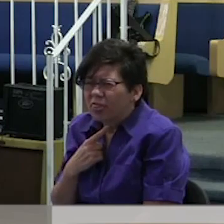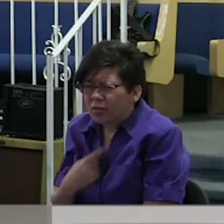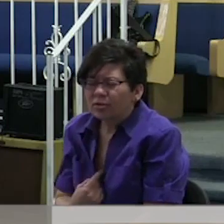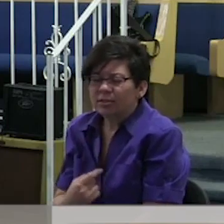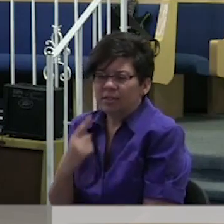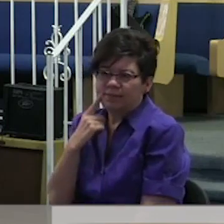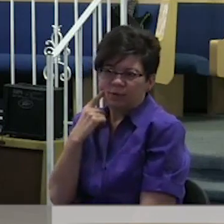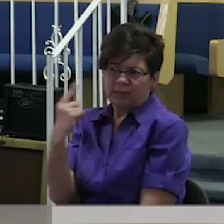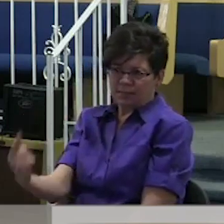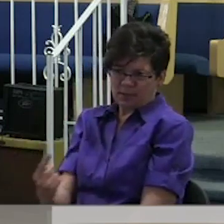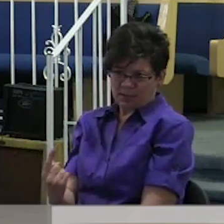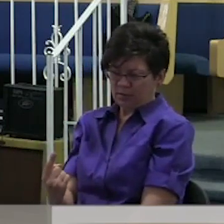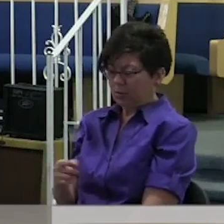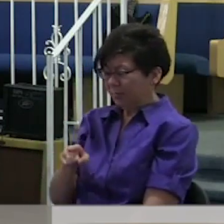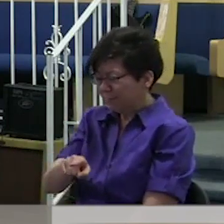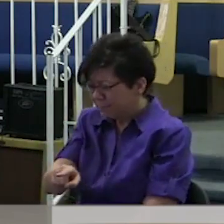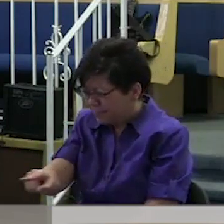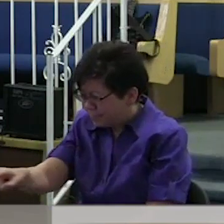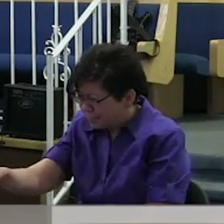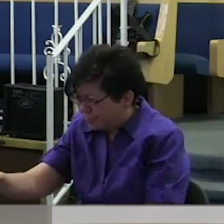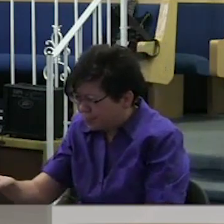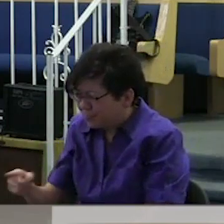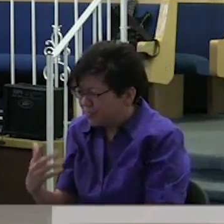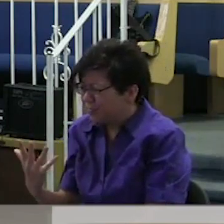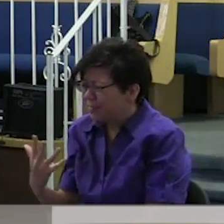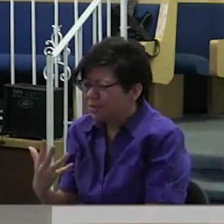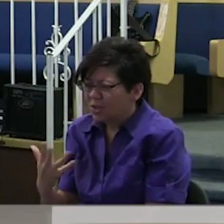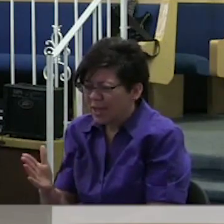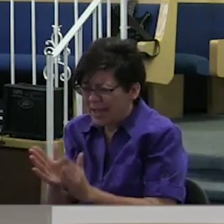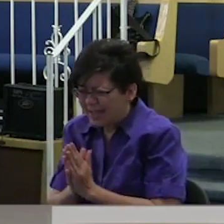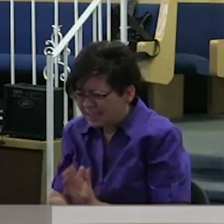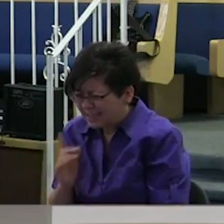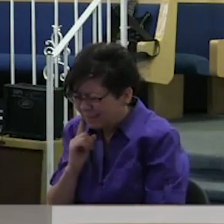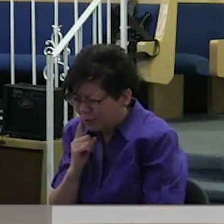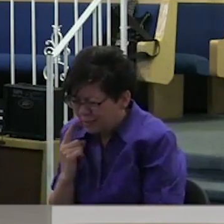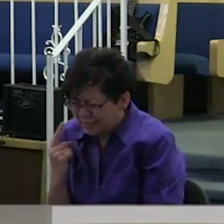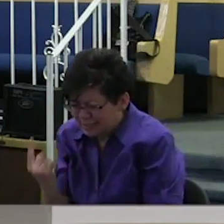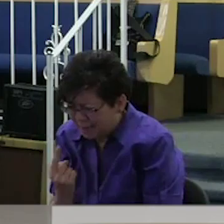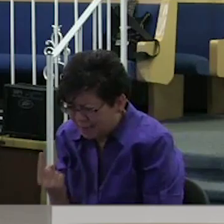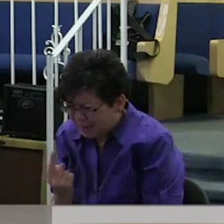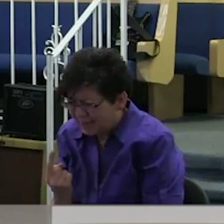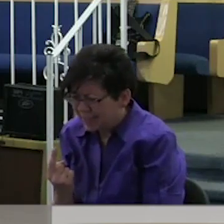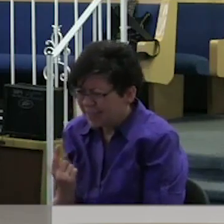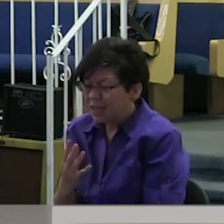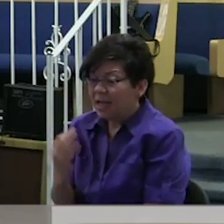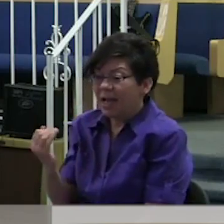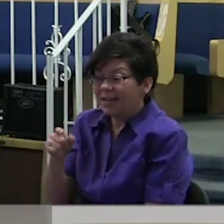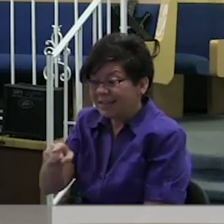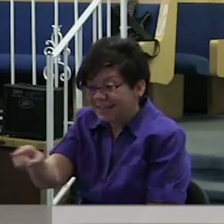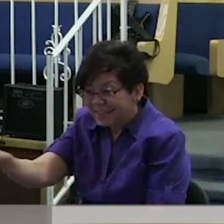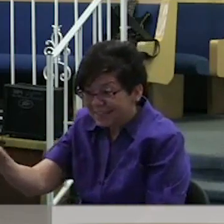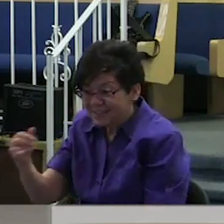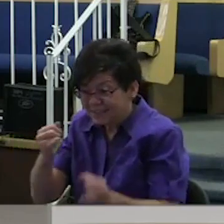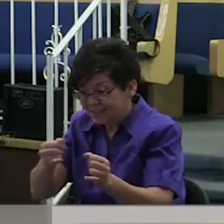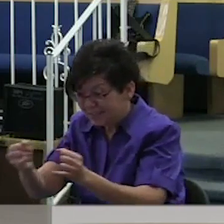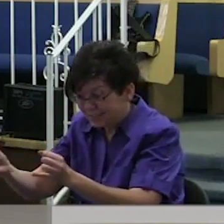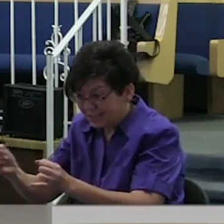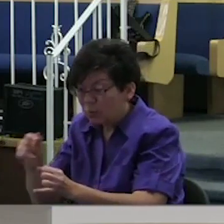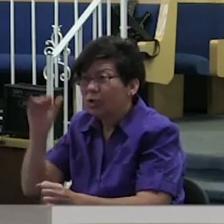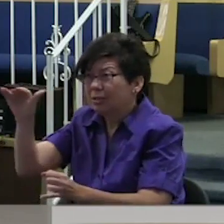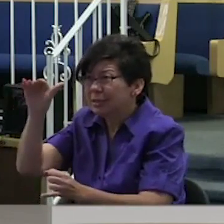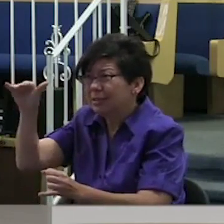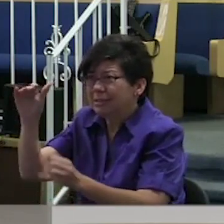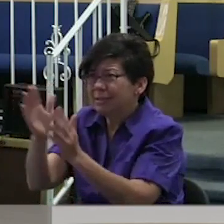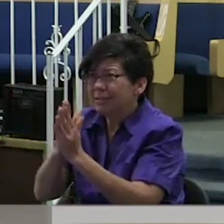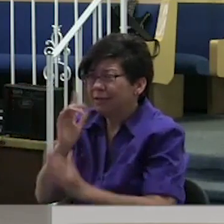for something. These individuals, they were asking for something. And these individuals, they were petitioning